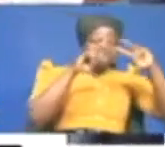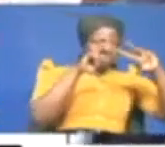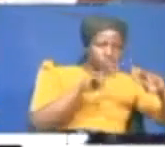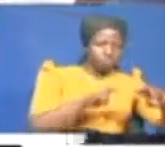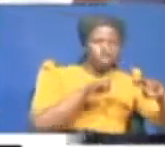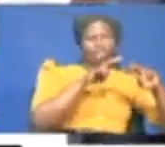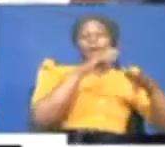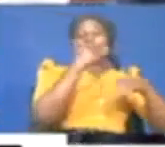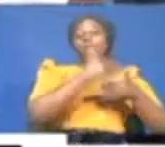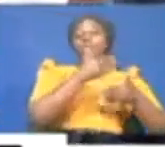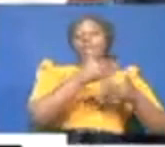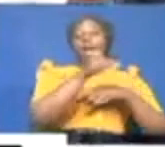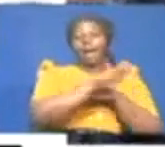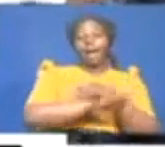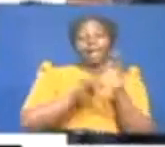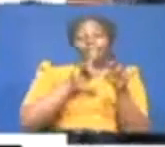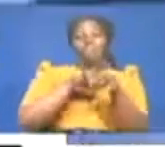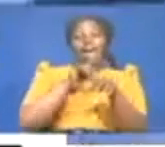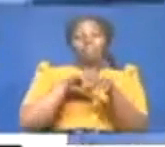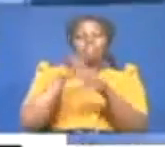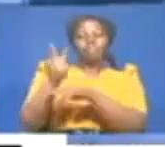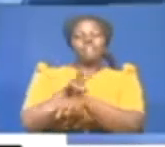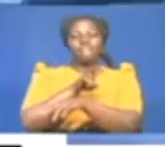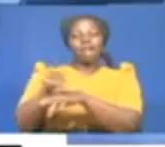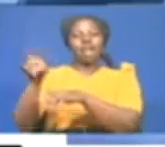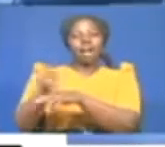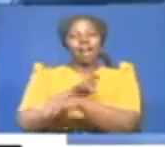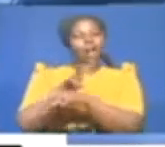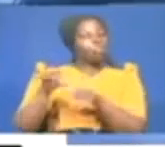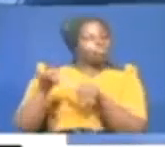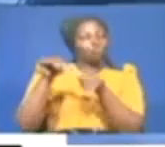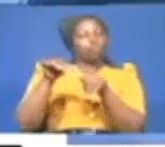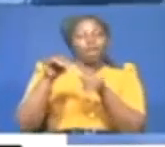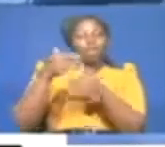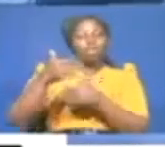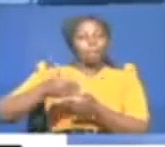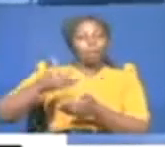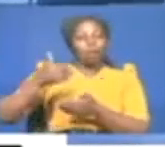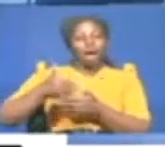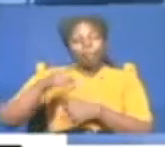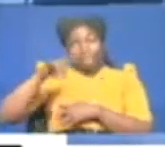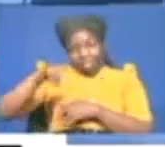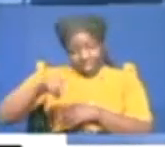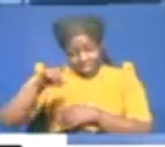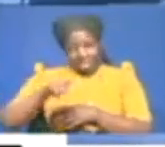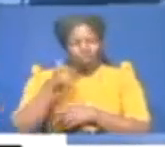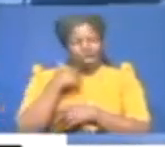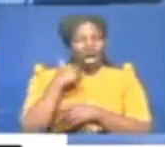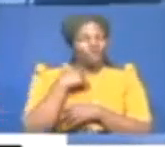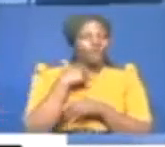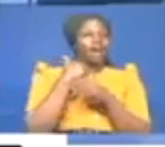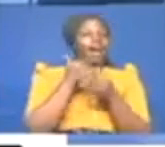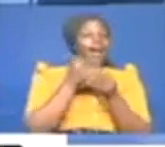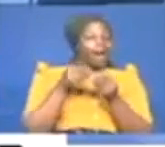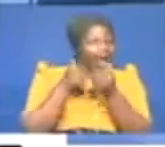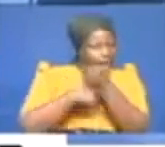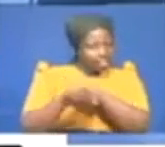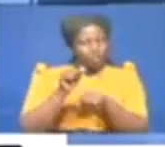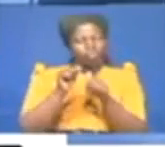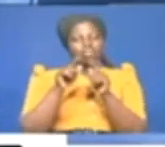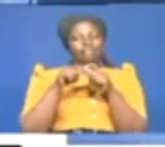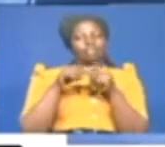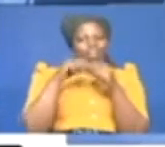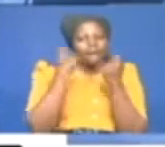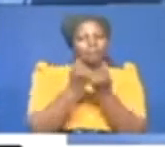they intensify border surveillance. We need to have a response team, surveillance, and effective case